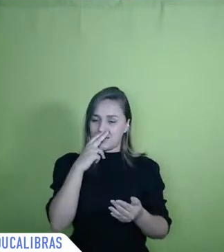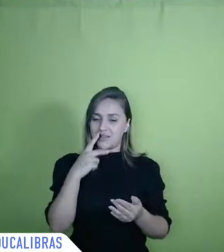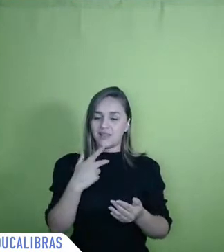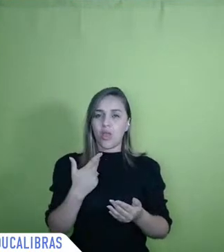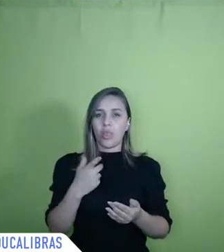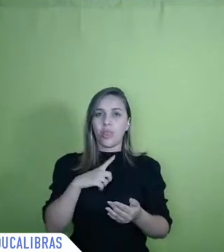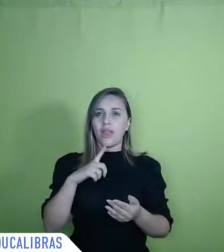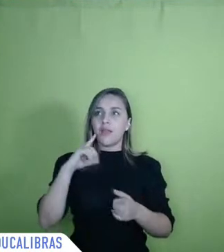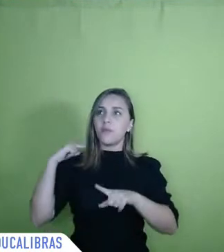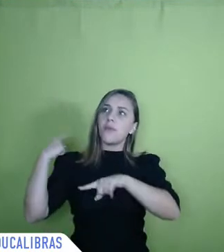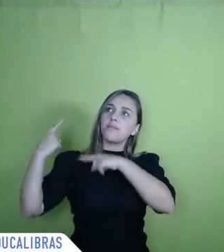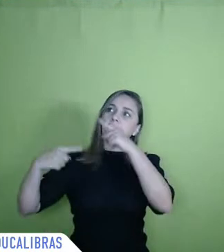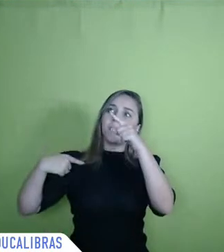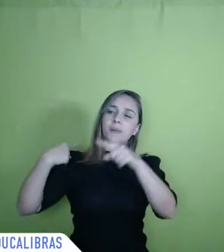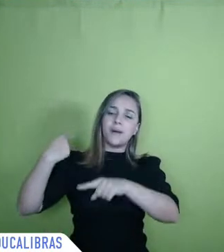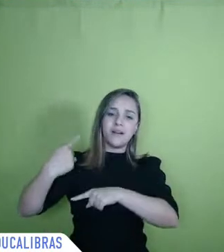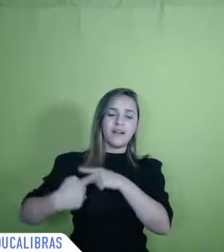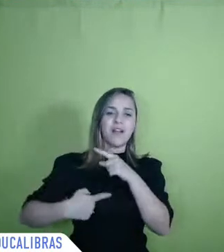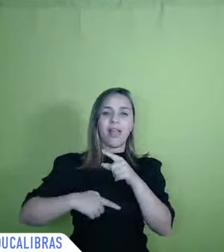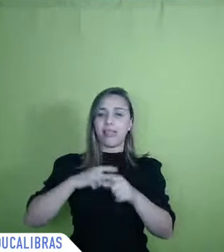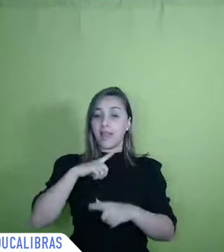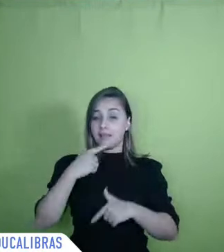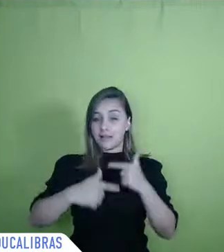to face